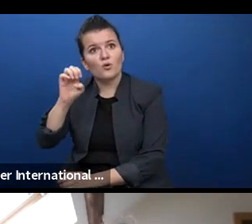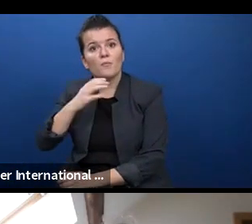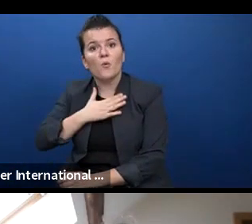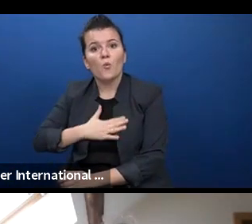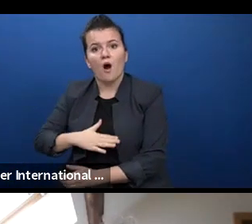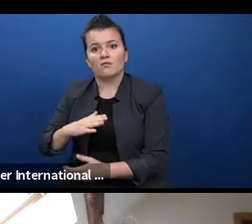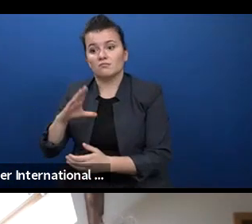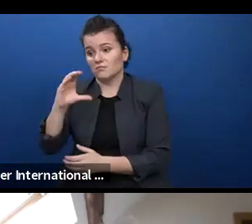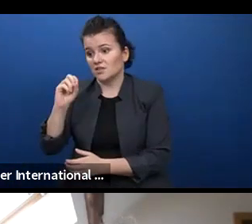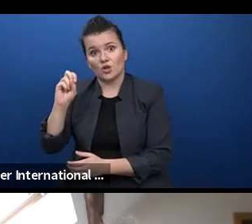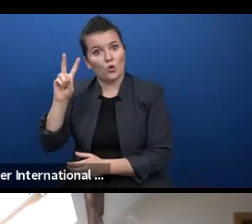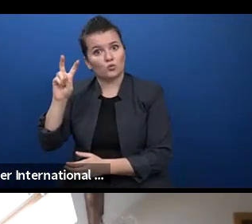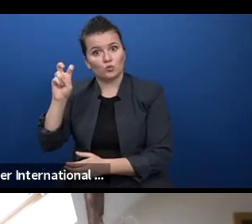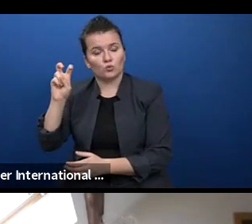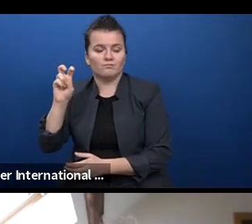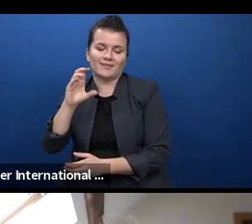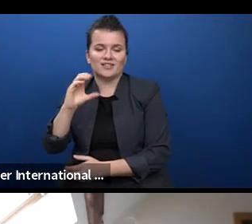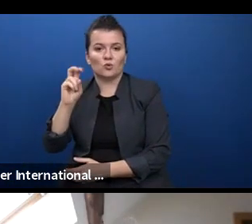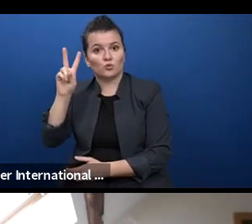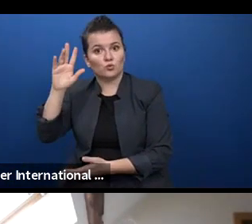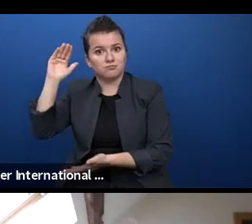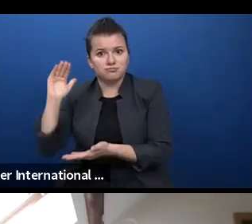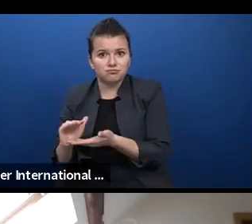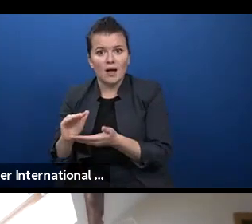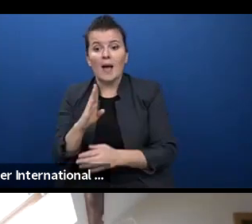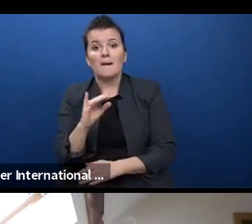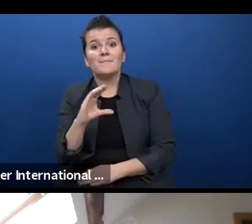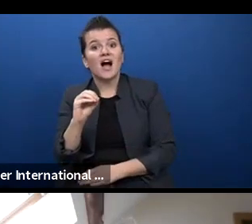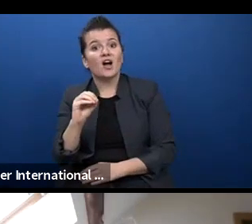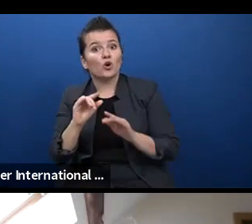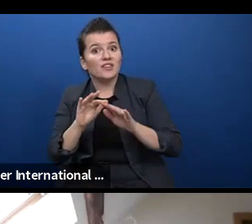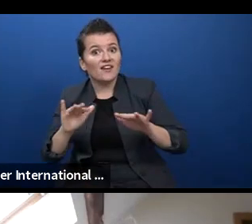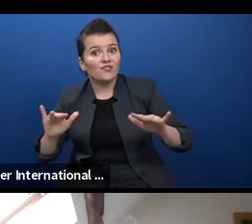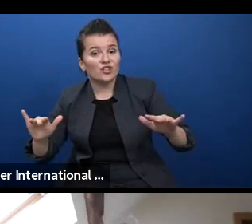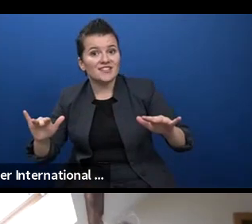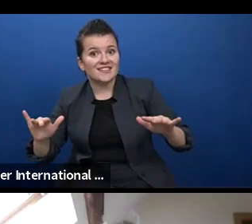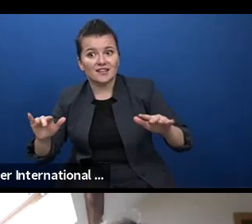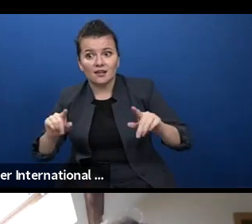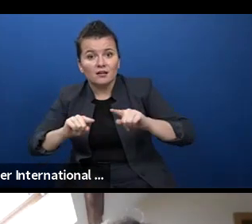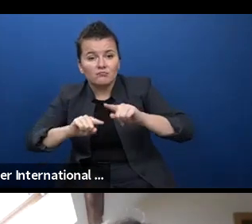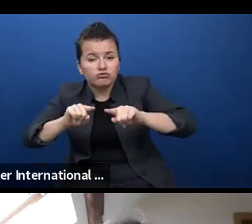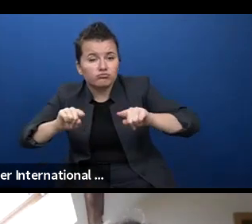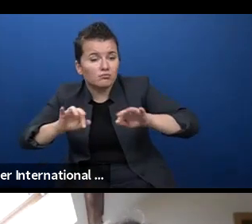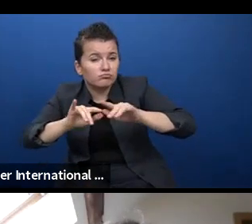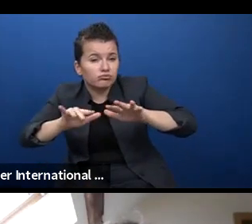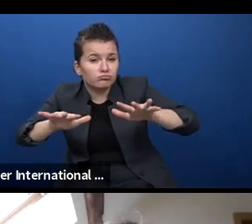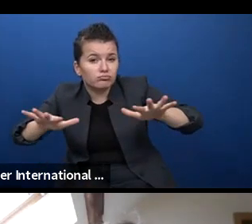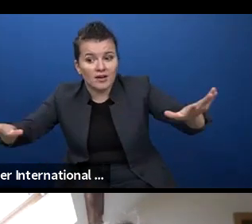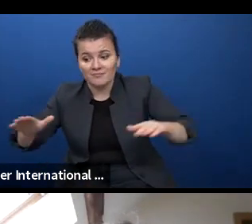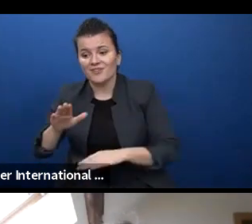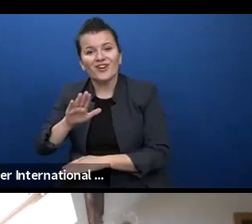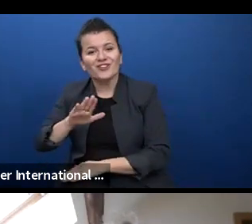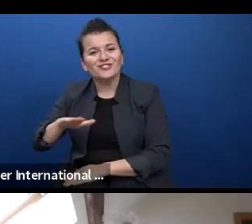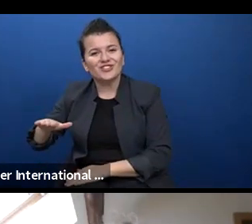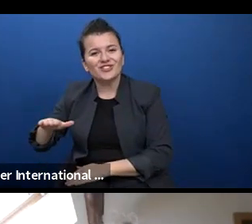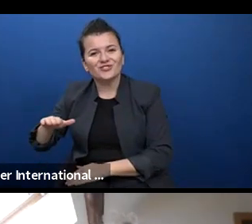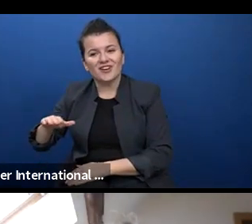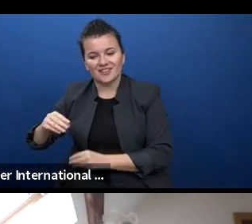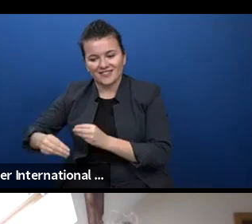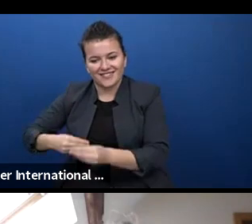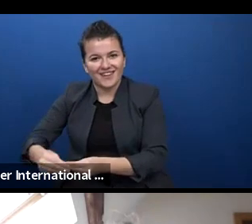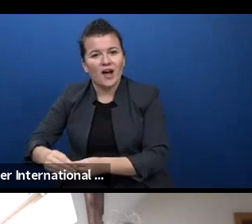that has a huge biodiversity, if we want a better future for our children and grandchildren, then we need a change